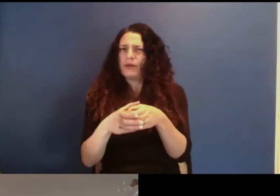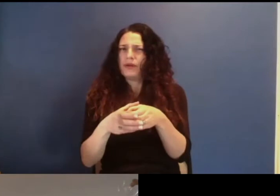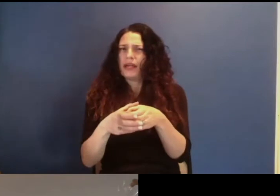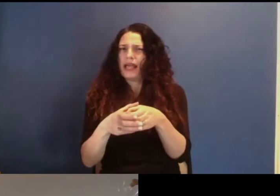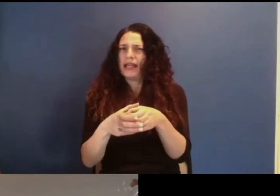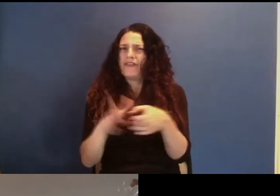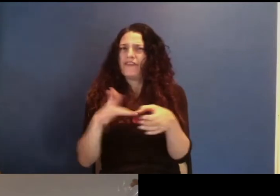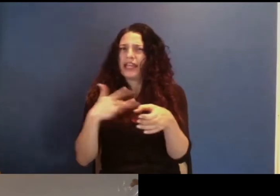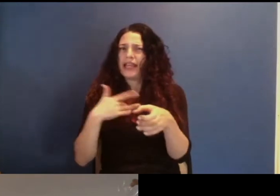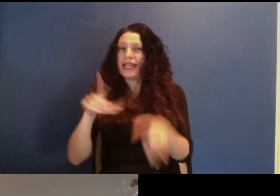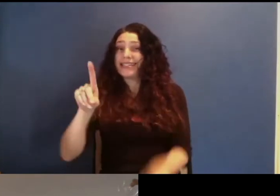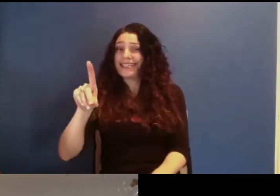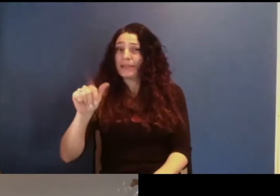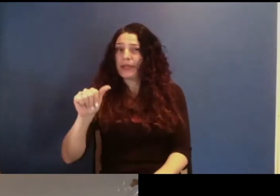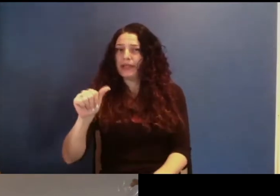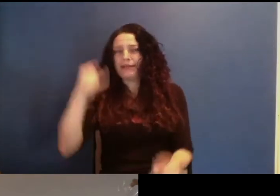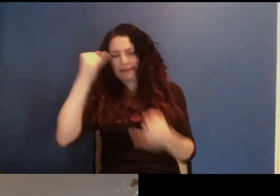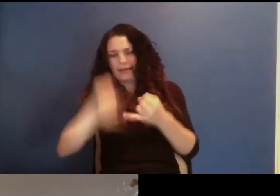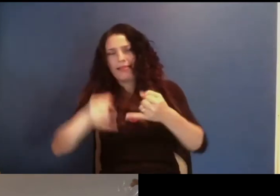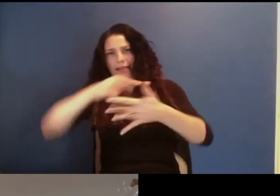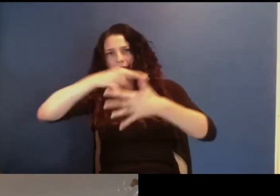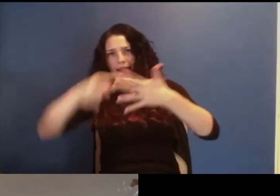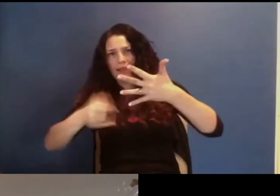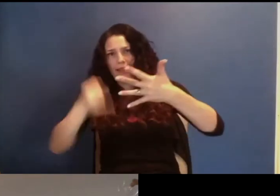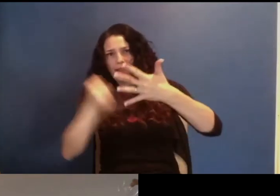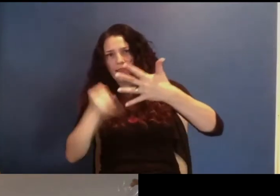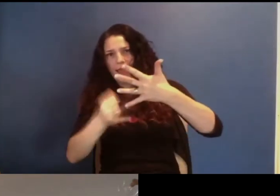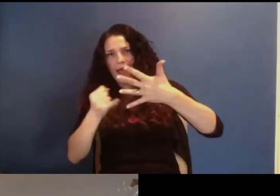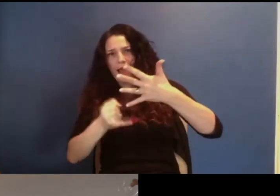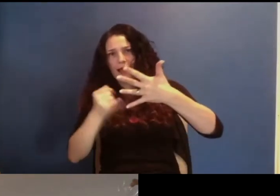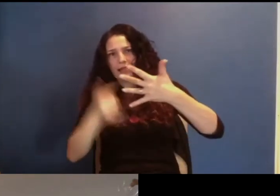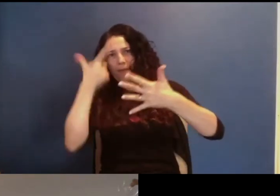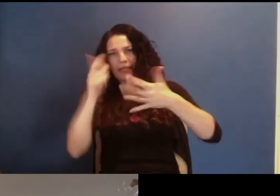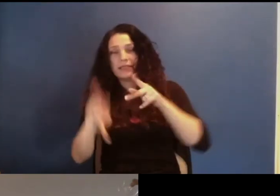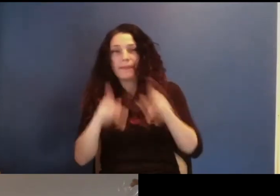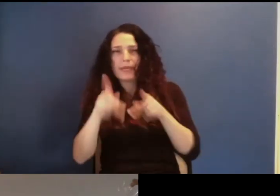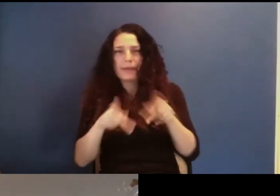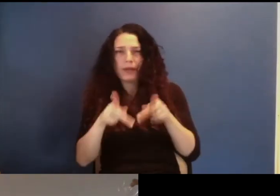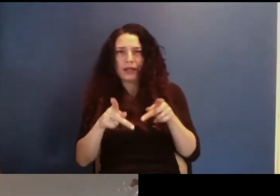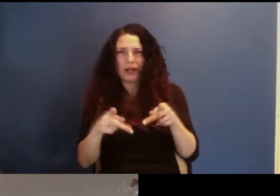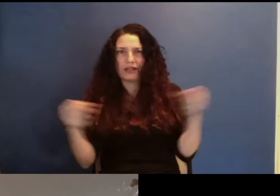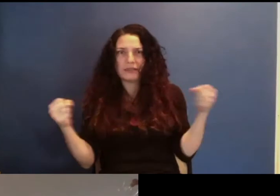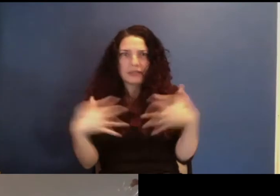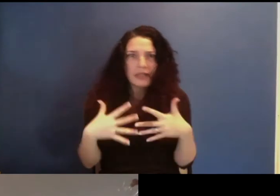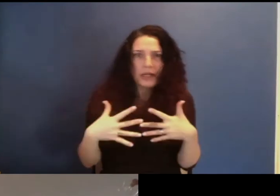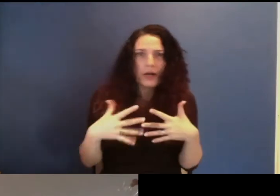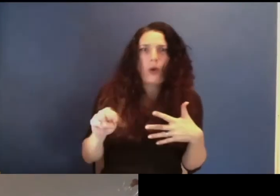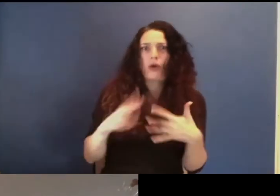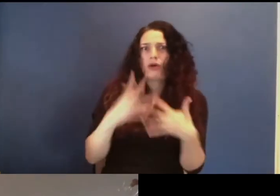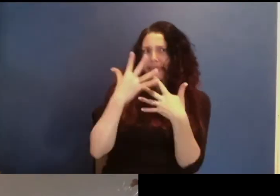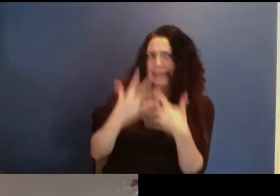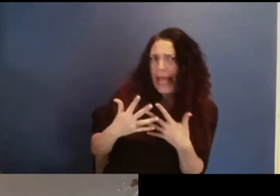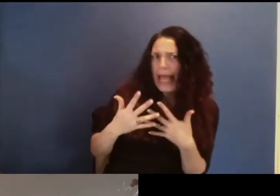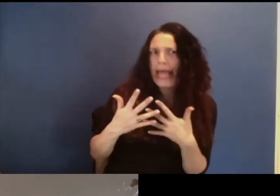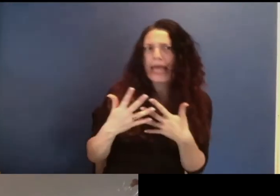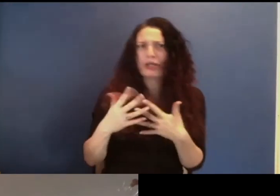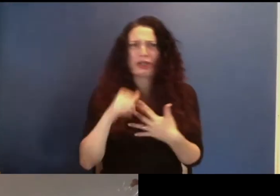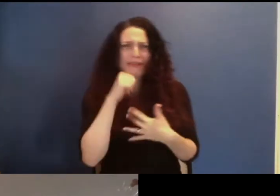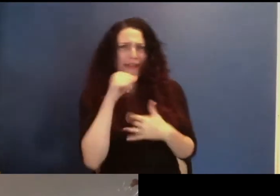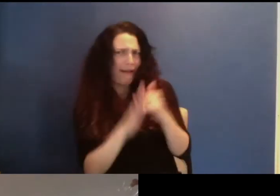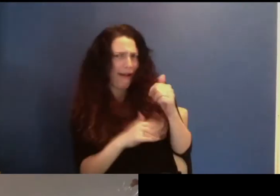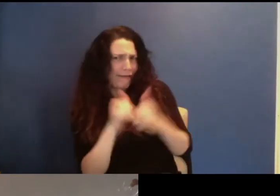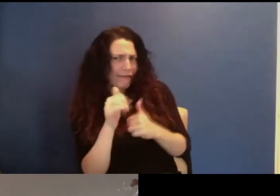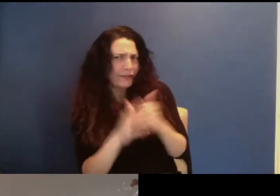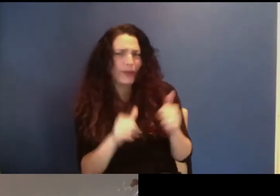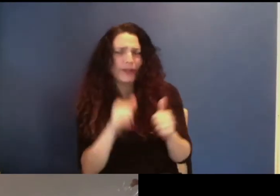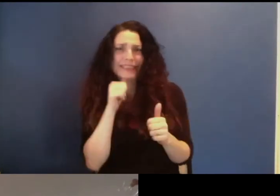think it is because people are a little fearful and they don't want to deal with it. It makes them sad. It makes them not cozy, comfy, chic. You know